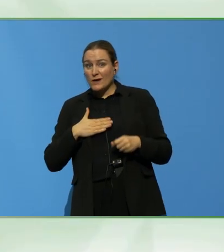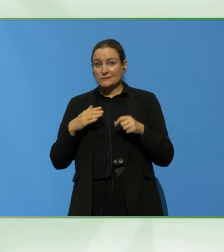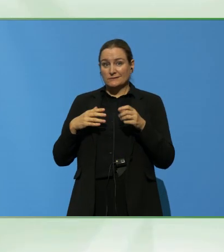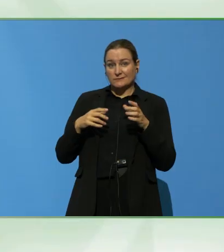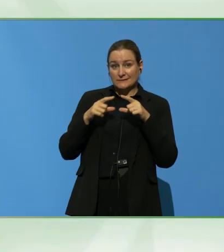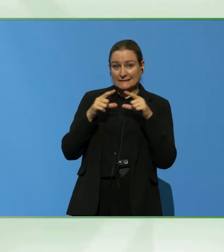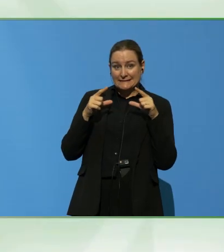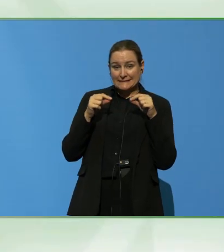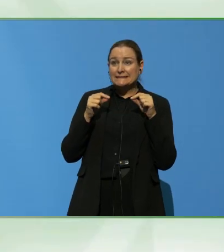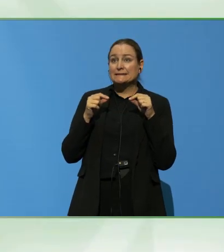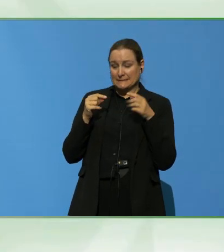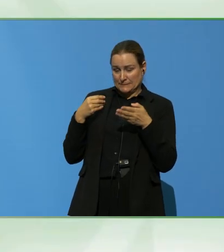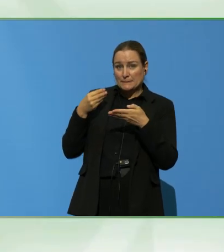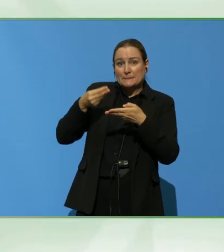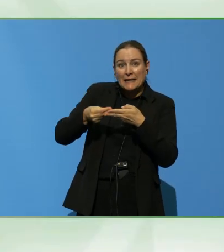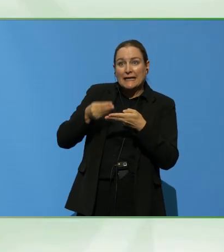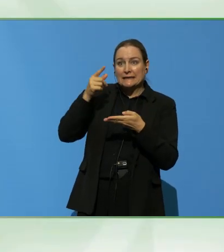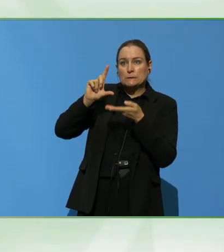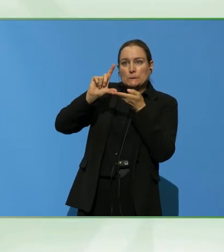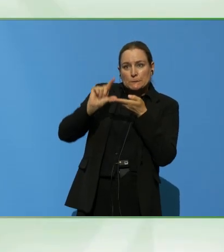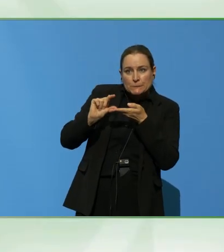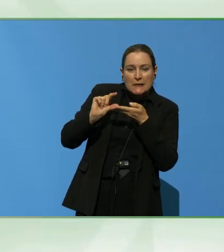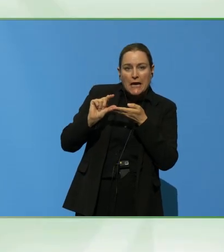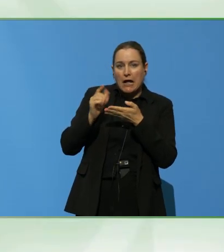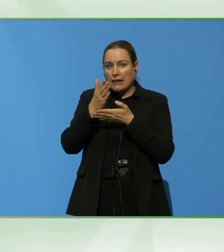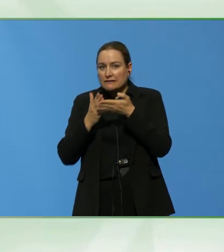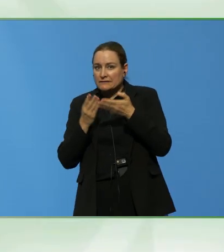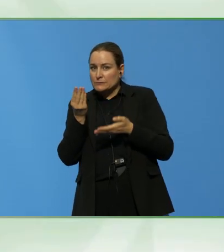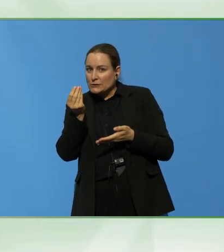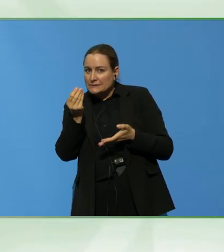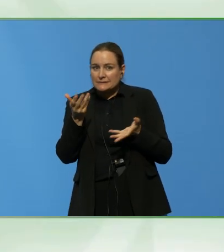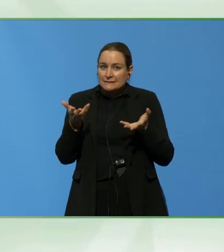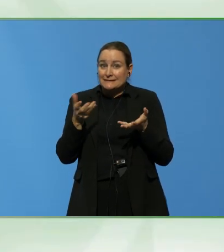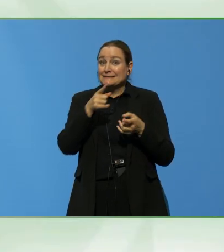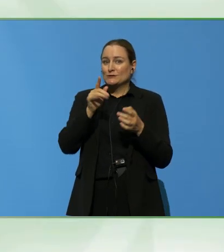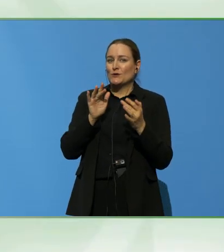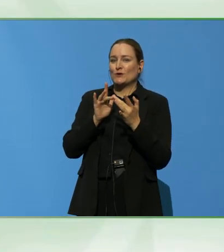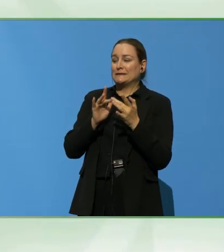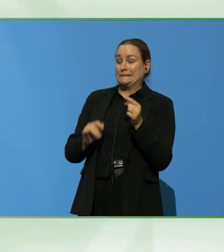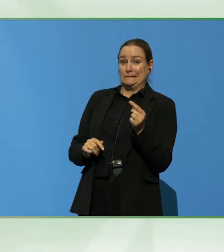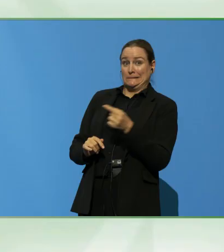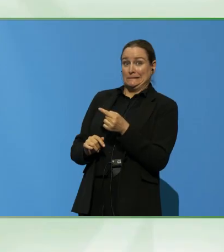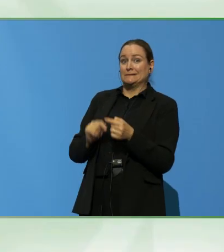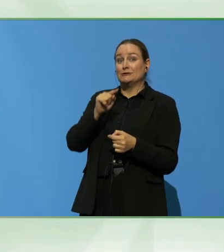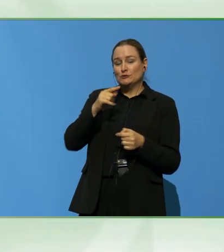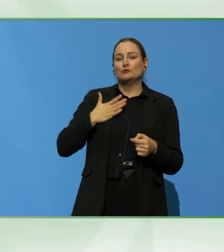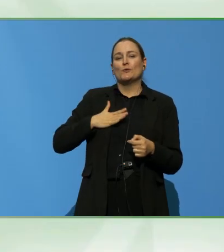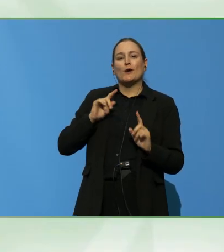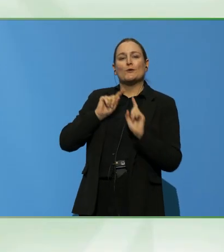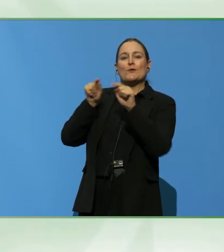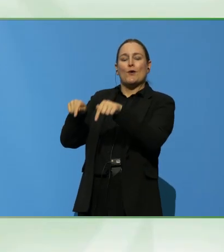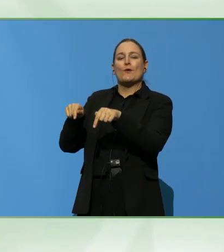strings. Exactly. So if you want a discounted ticket, please approach Marianne, let her know you want to be there in the Netherlands with her